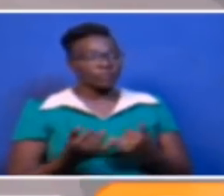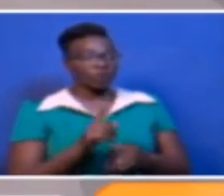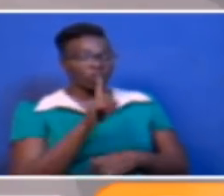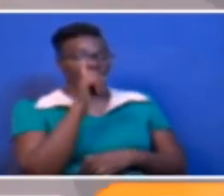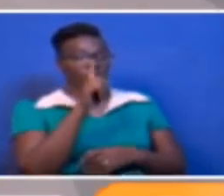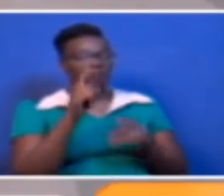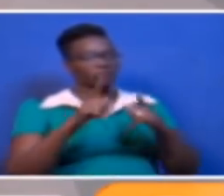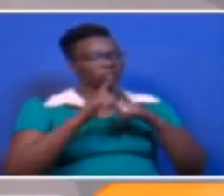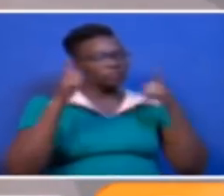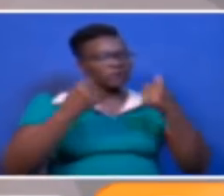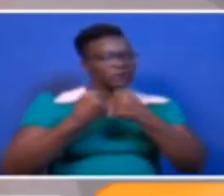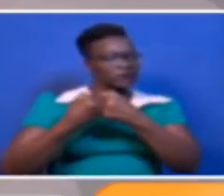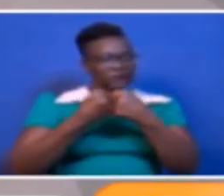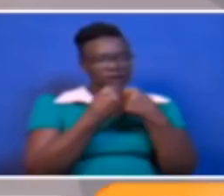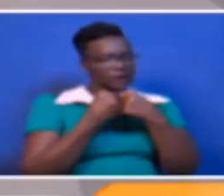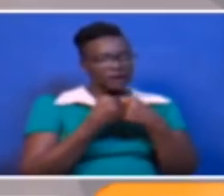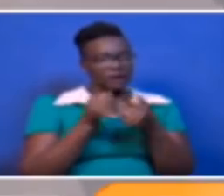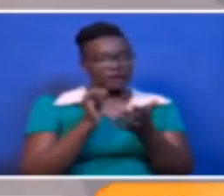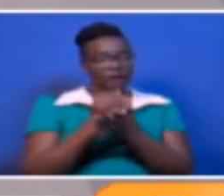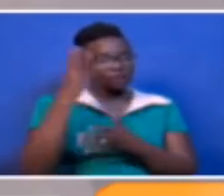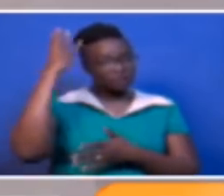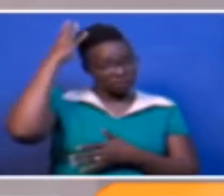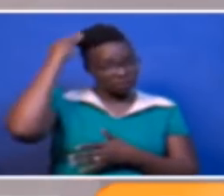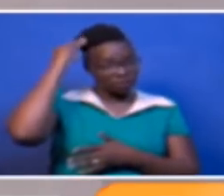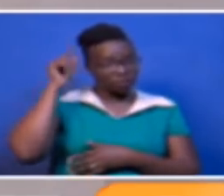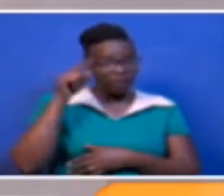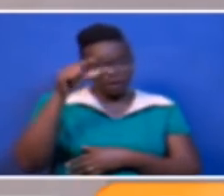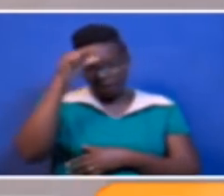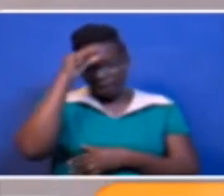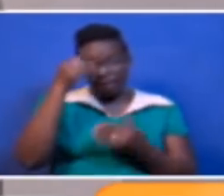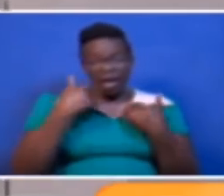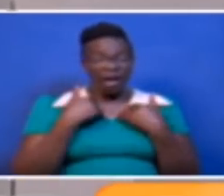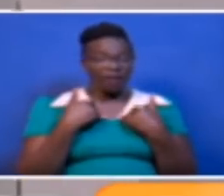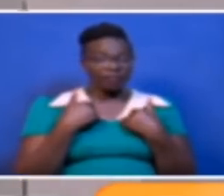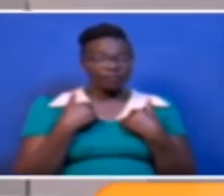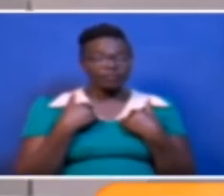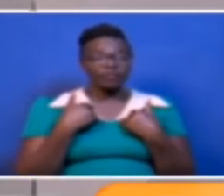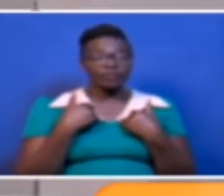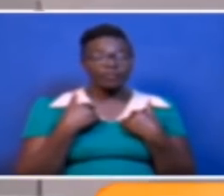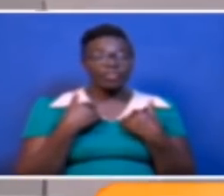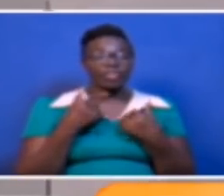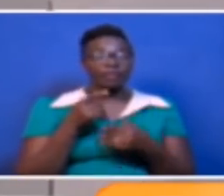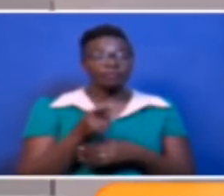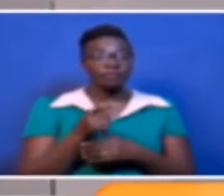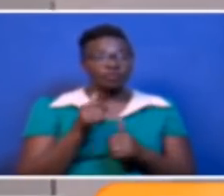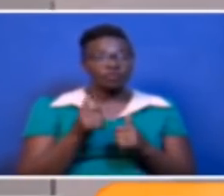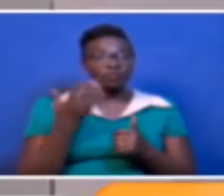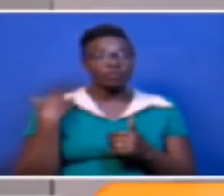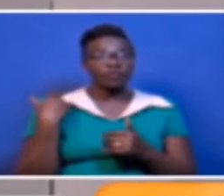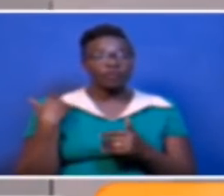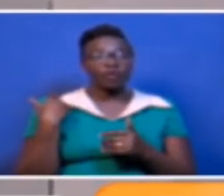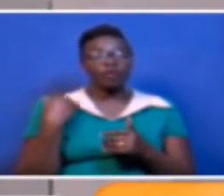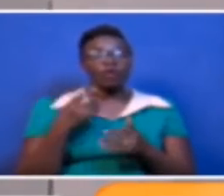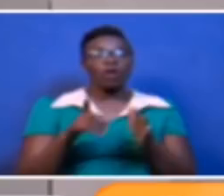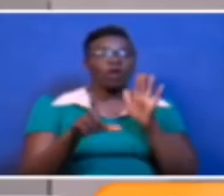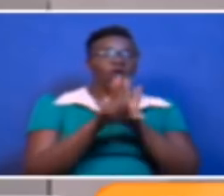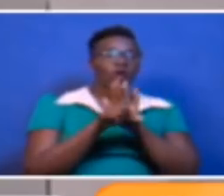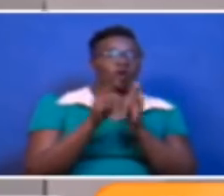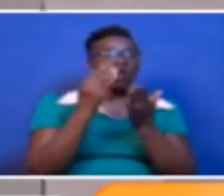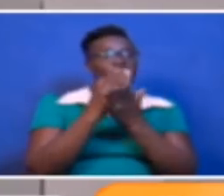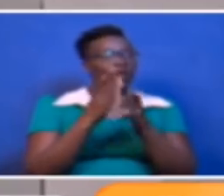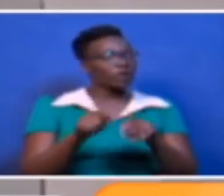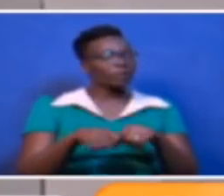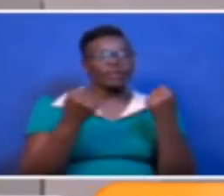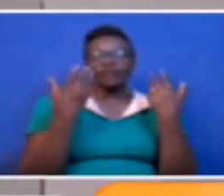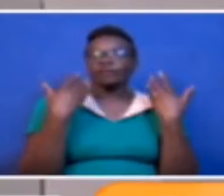greatest challenges that the Somali government has faced is there was a breakdown in law and order, and it is